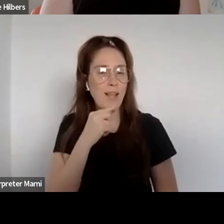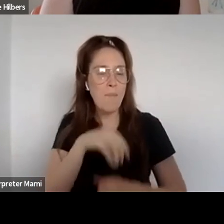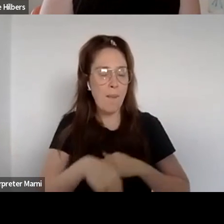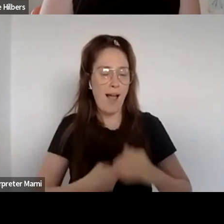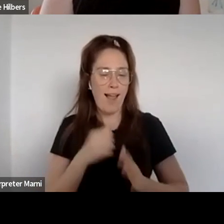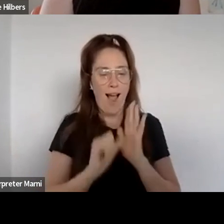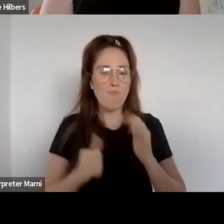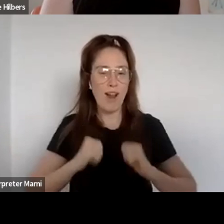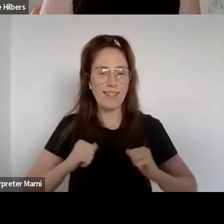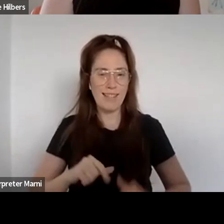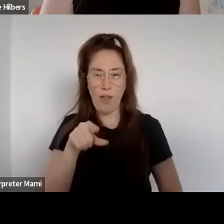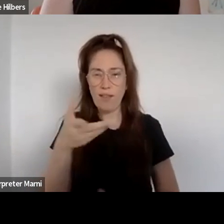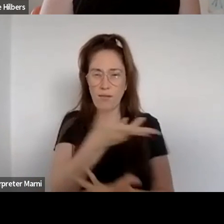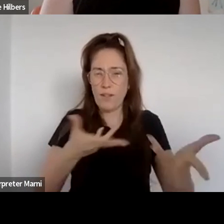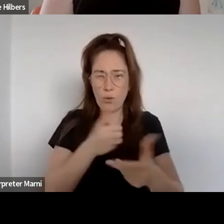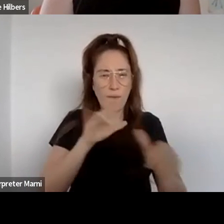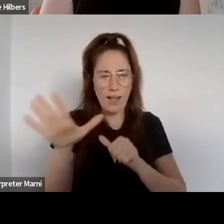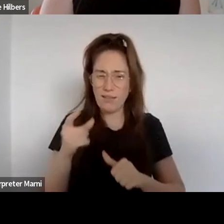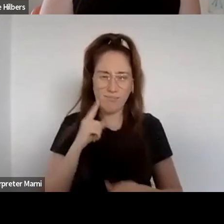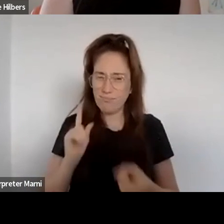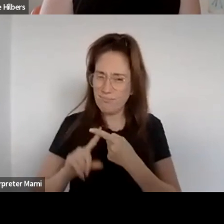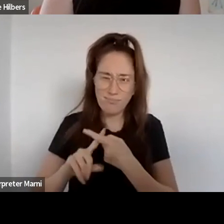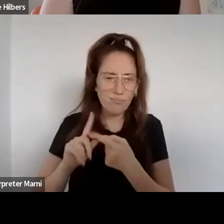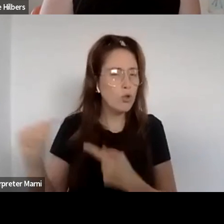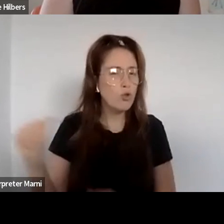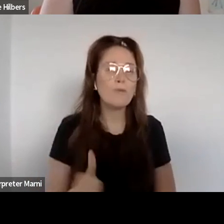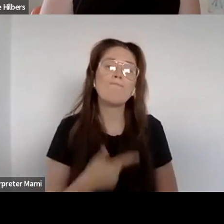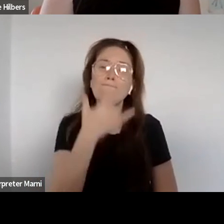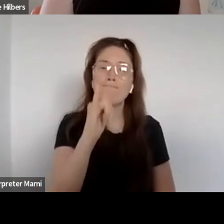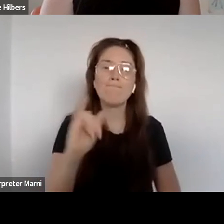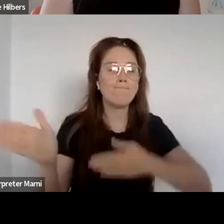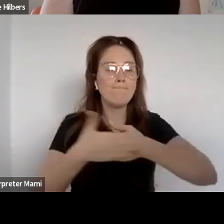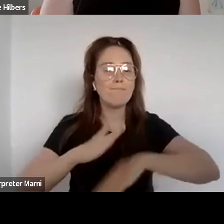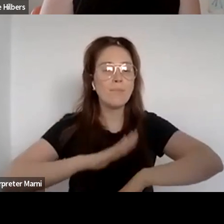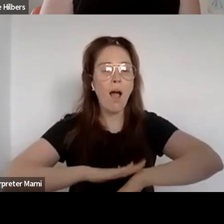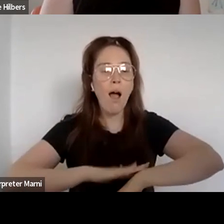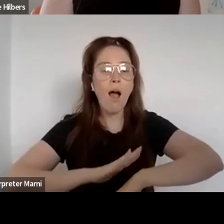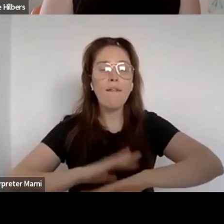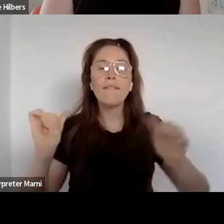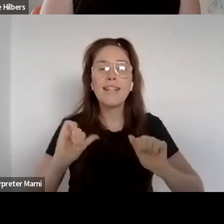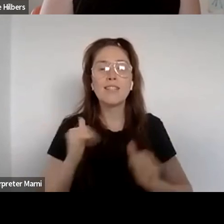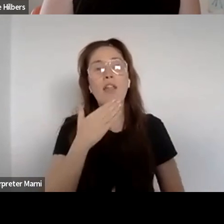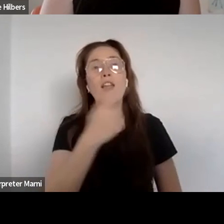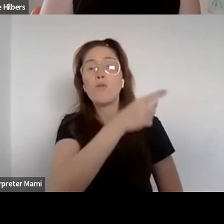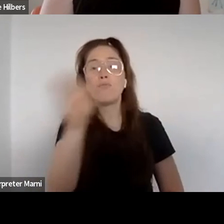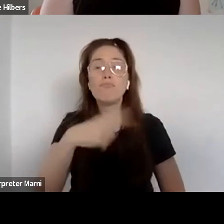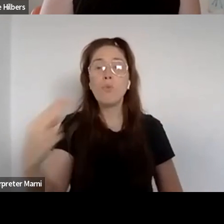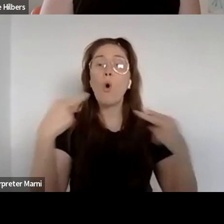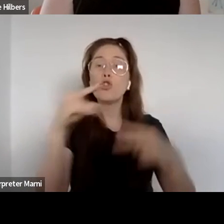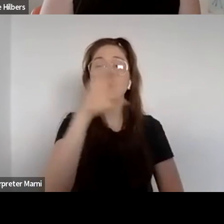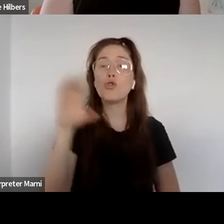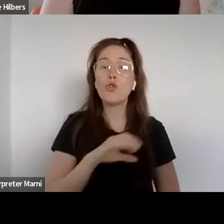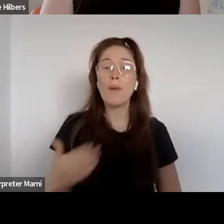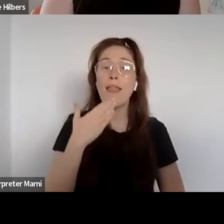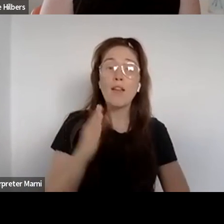conversation, and a really important one to keep continuing. So we've run out of time. Thank you so much to all of you for joining us around the country, and thank you very much to